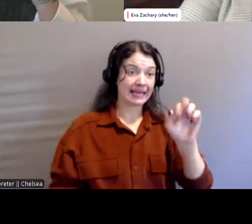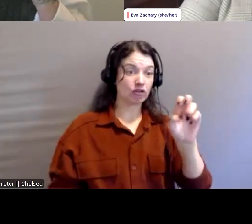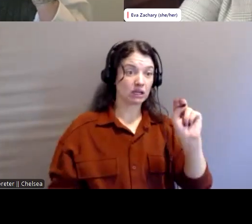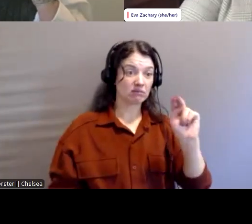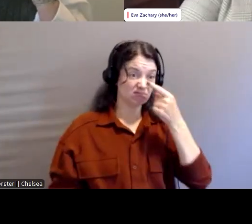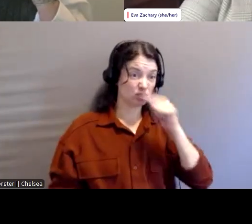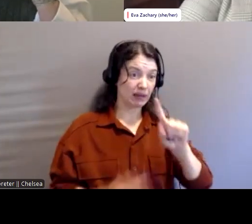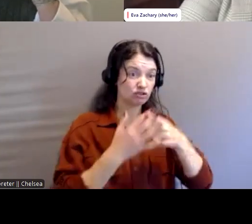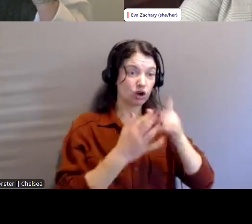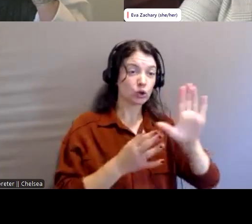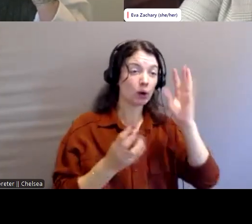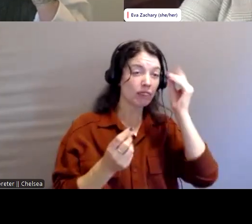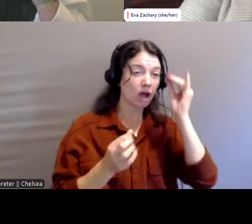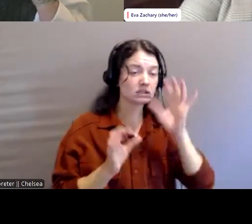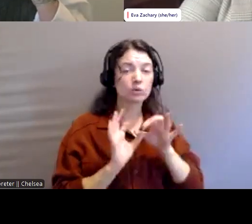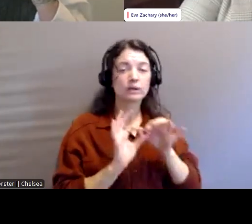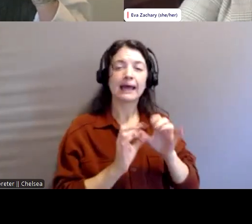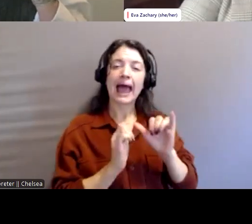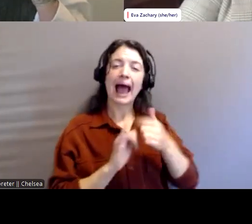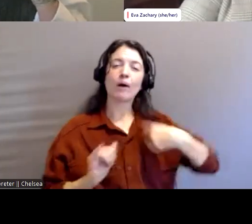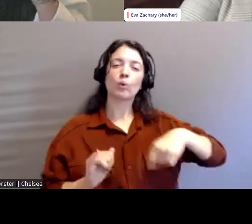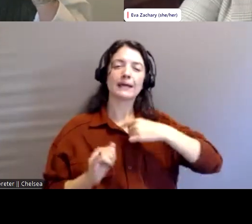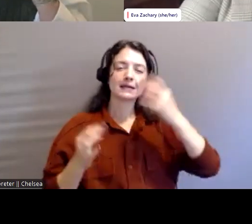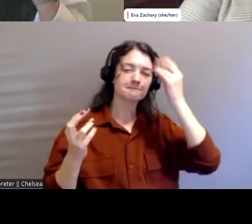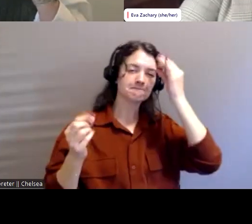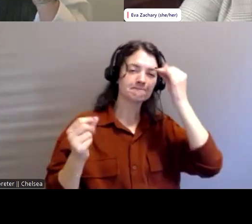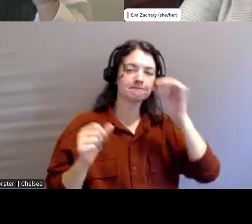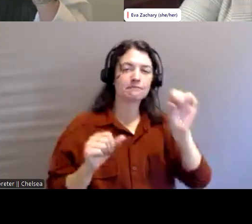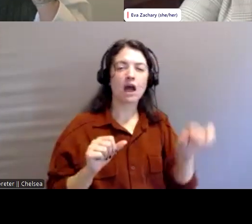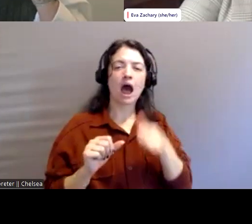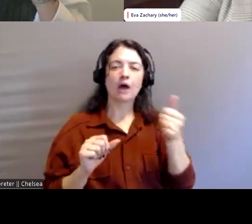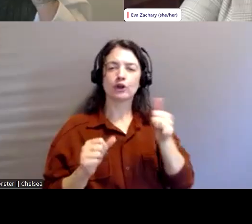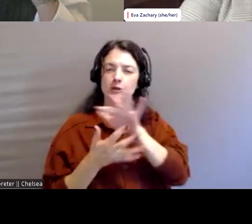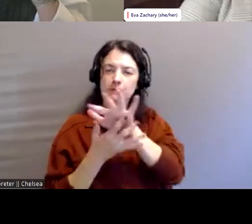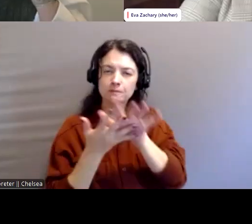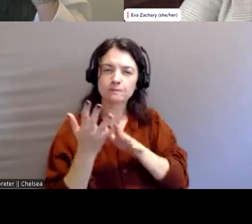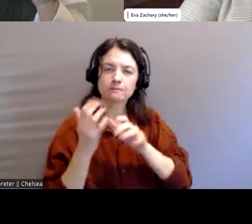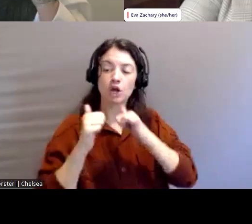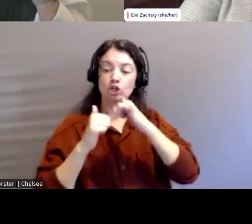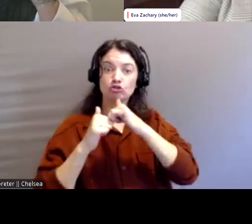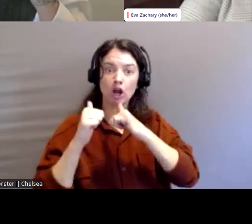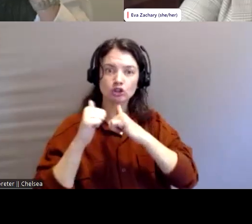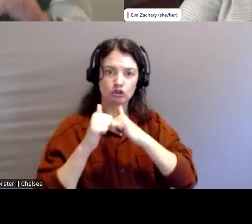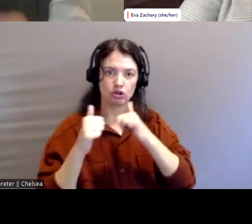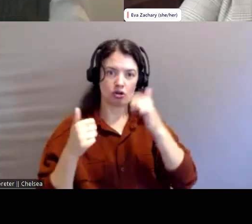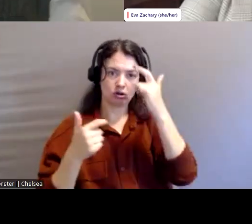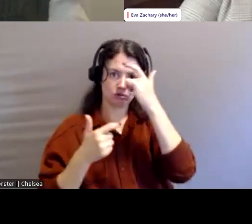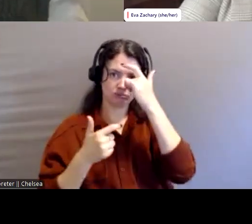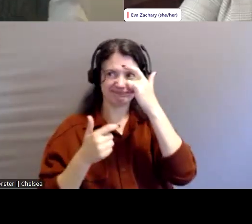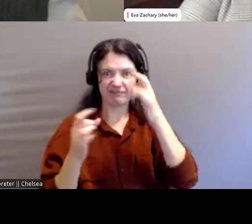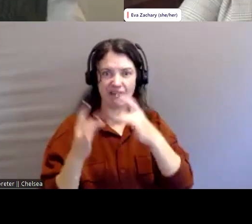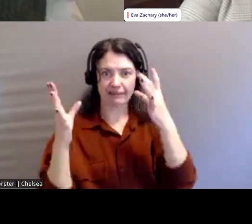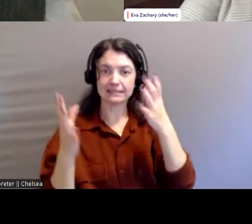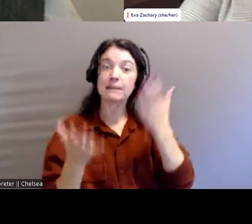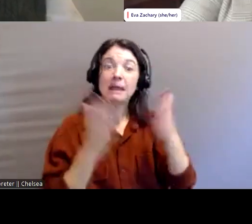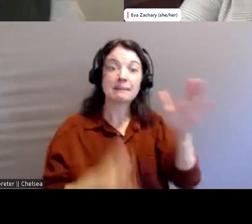your thoughts around how do we think about some of these other forms of structural violence in maybe aging populations,